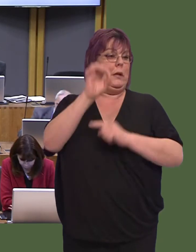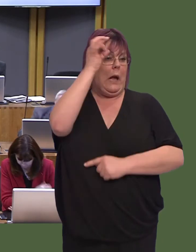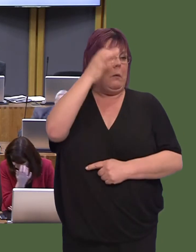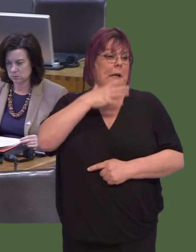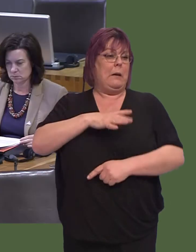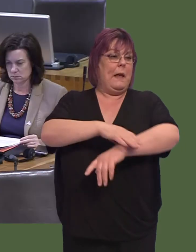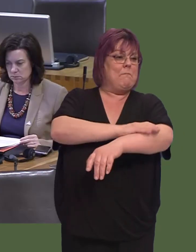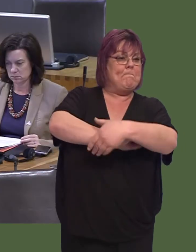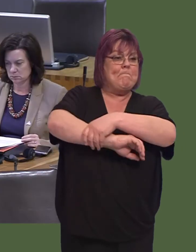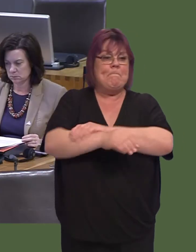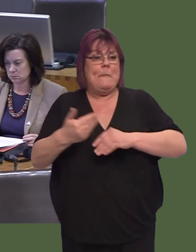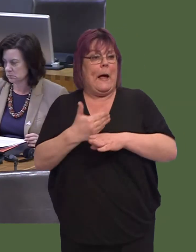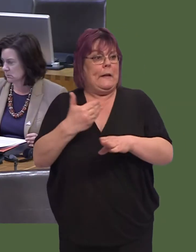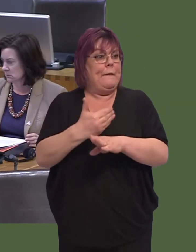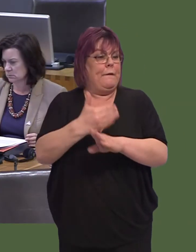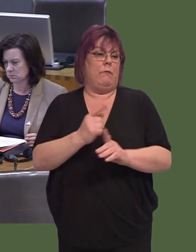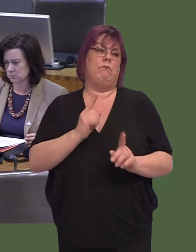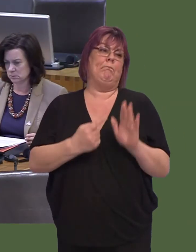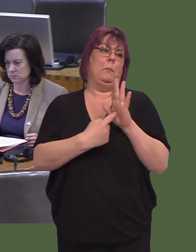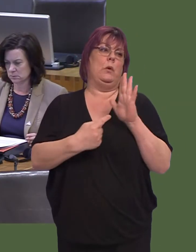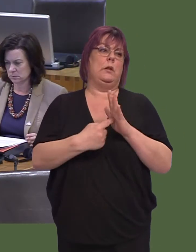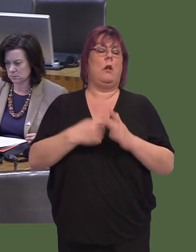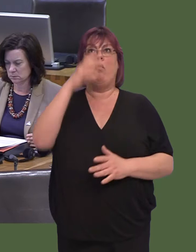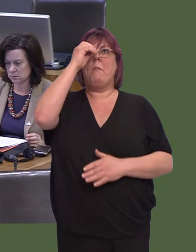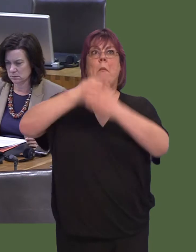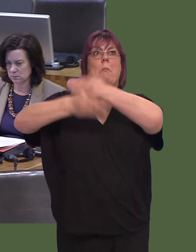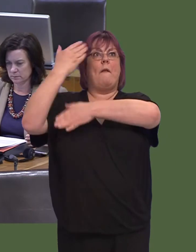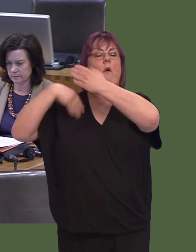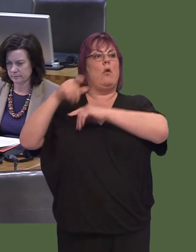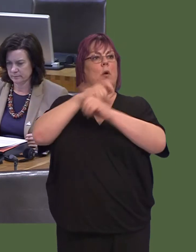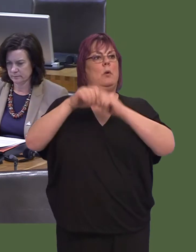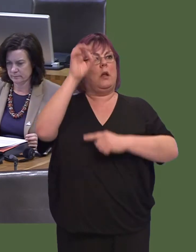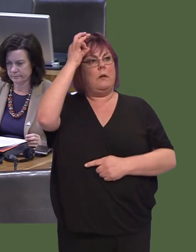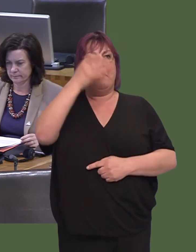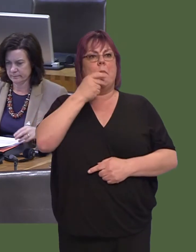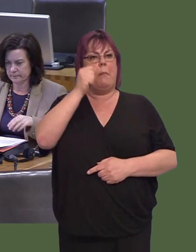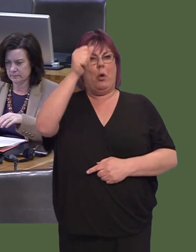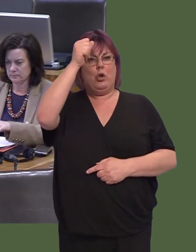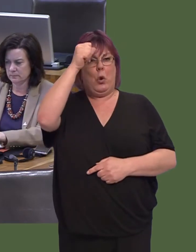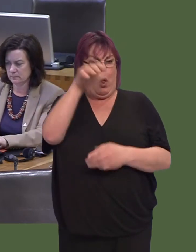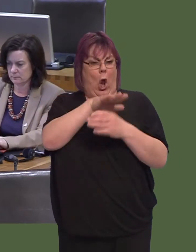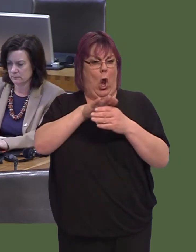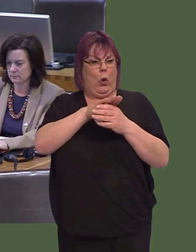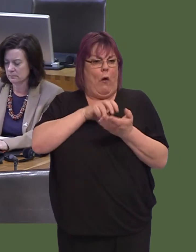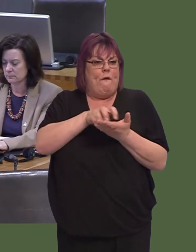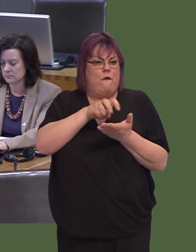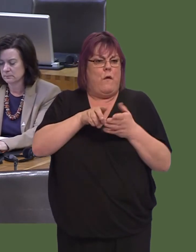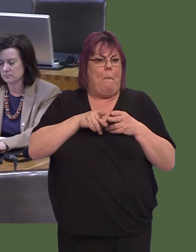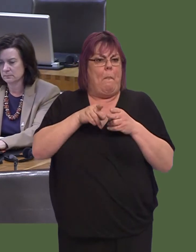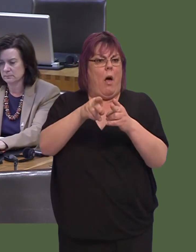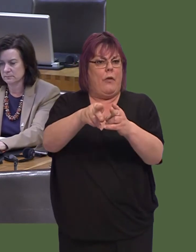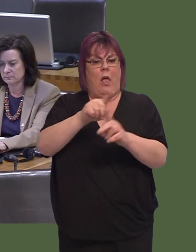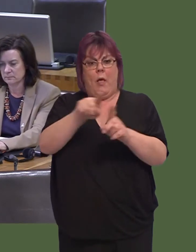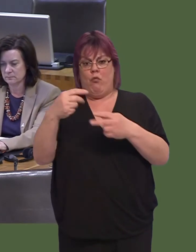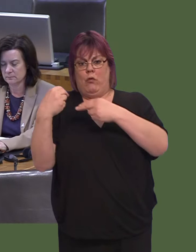democracy. And local knowledge can't be underestimated. I mean, for example, when I was a community councillor, we had people on there with an encyclopedic knowledge of the local footpaths.